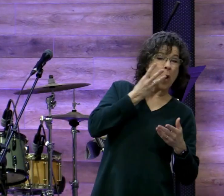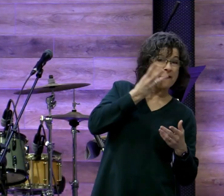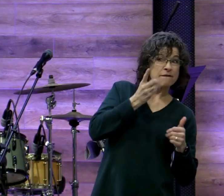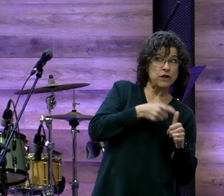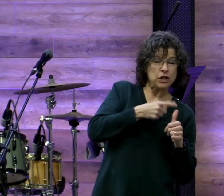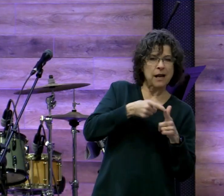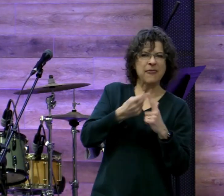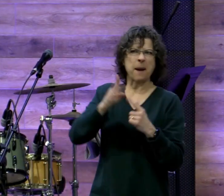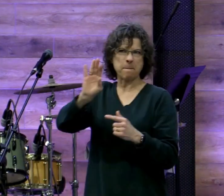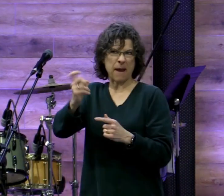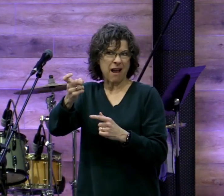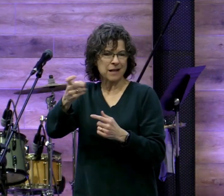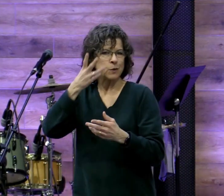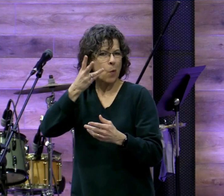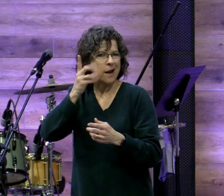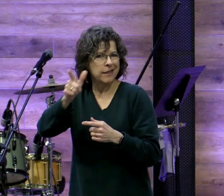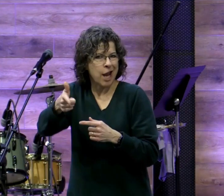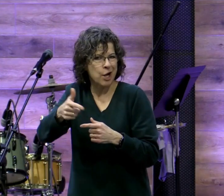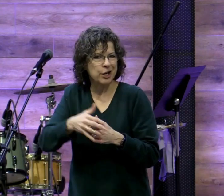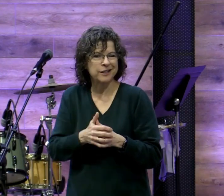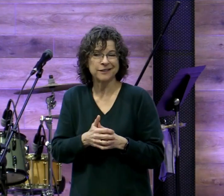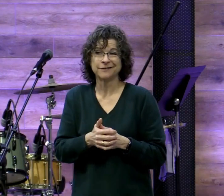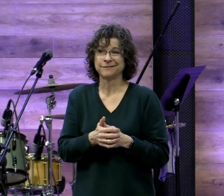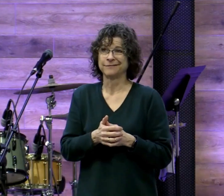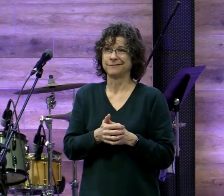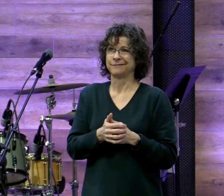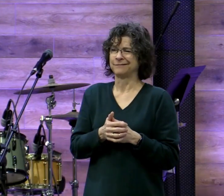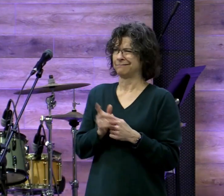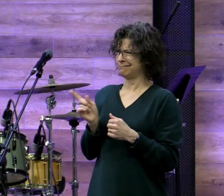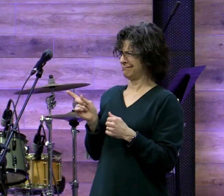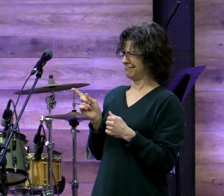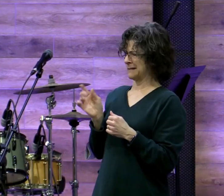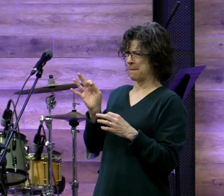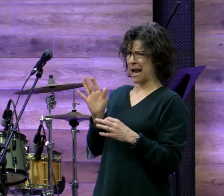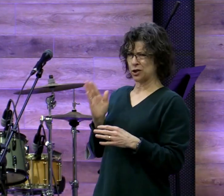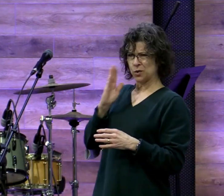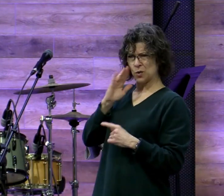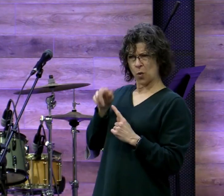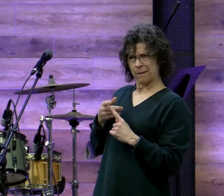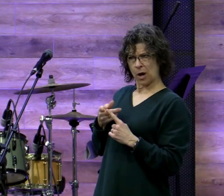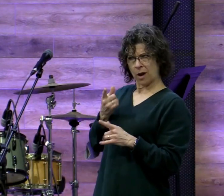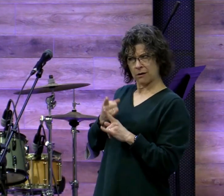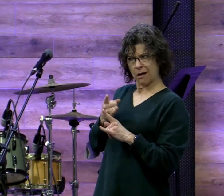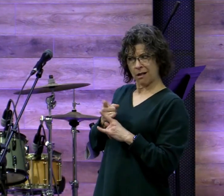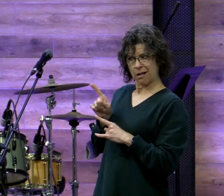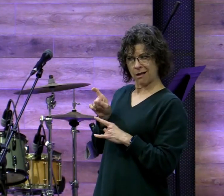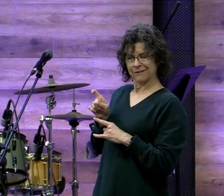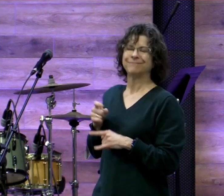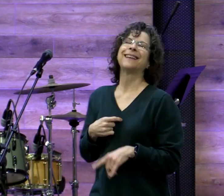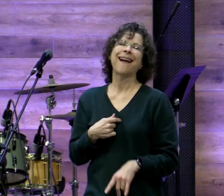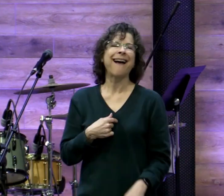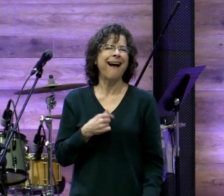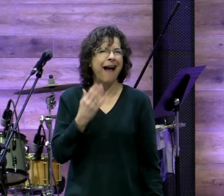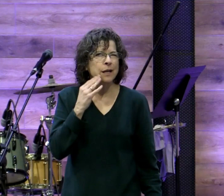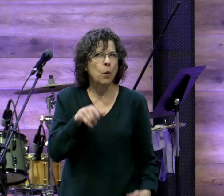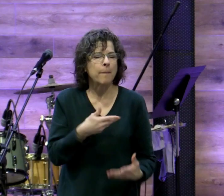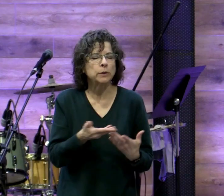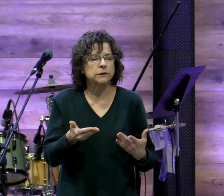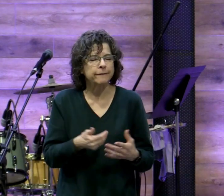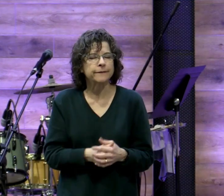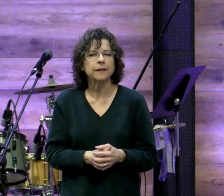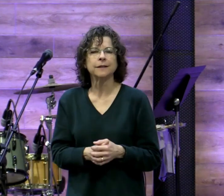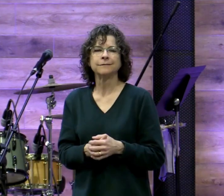are you doing? Some of you guys are like, my pastor knows about that stuff. I do. I'm not under a rock.